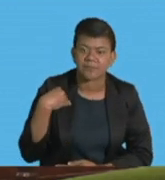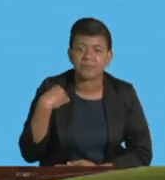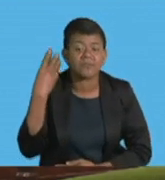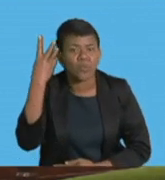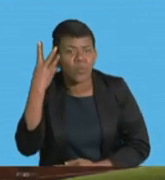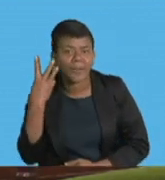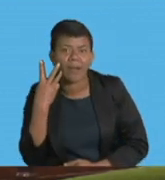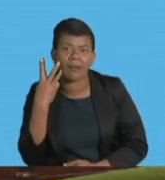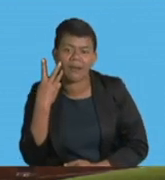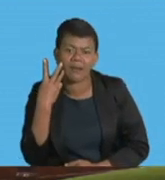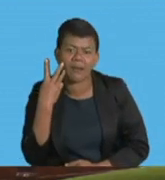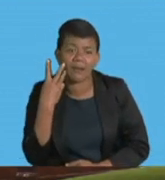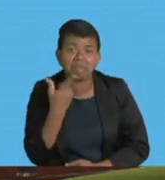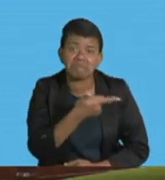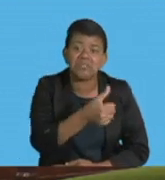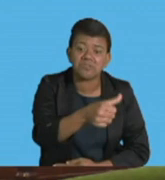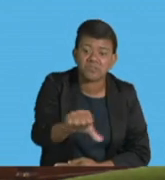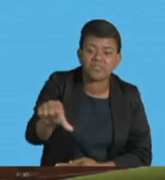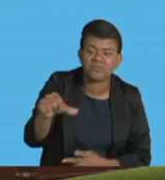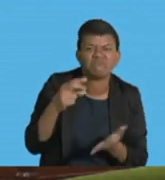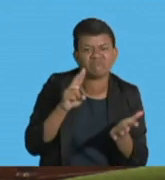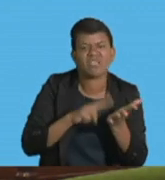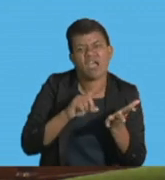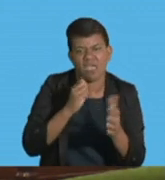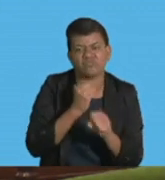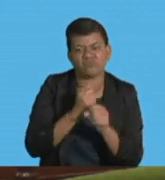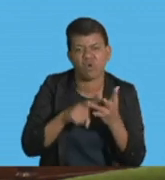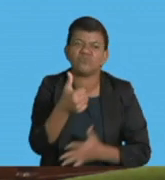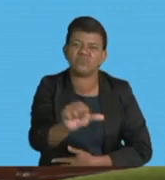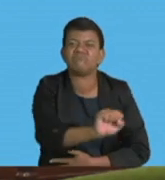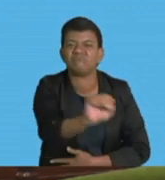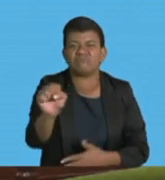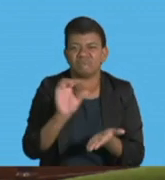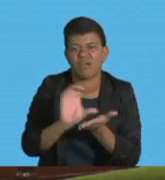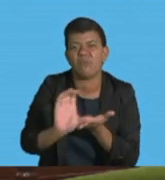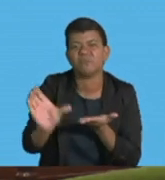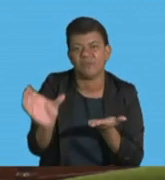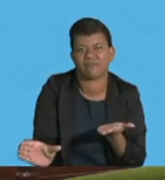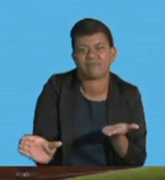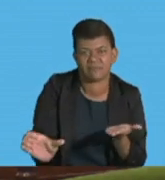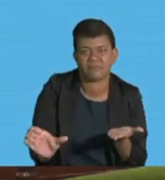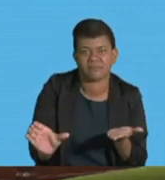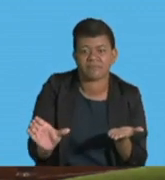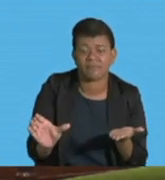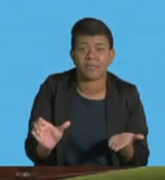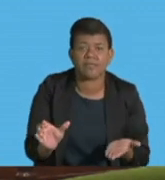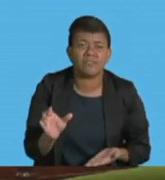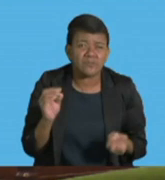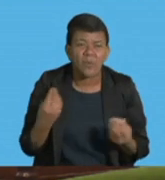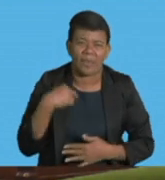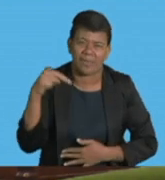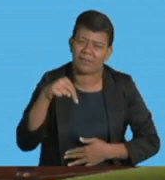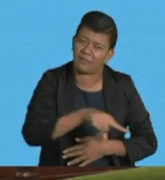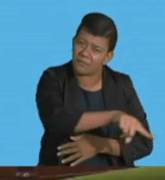NGOs. Of course, we will need to work with the Ministry of Health and Medical Services and Ministry of Women to consider the need to establish